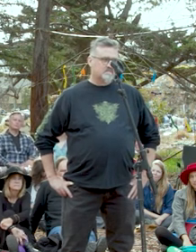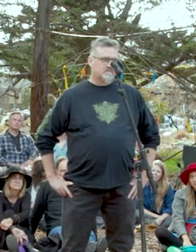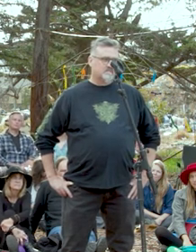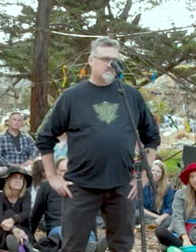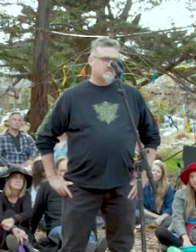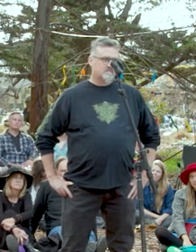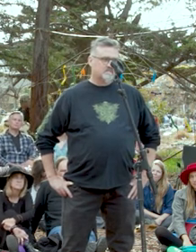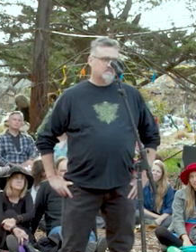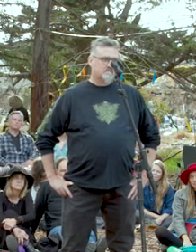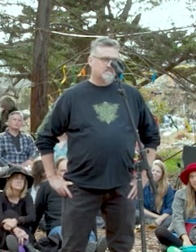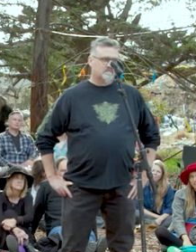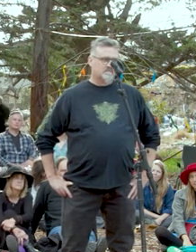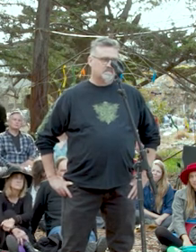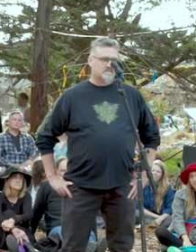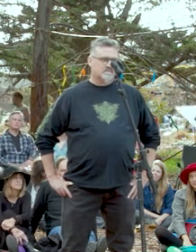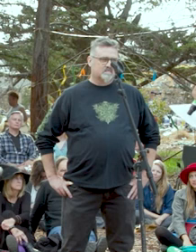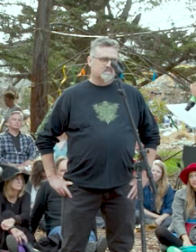Joanna Hathaway,